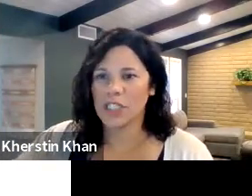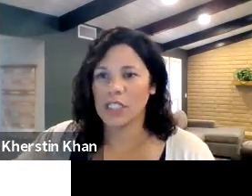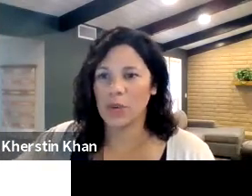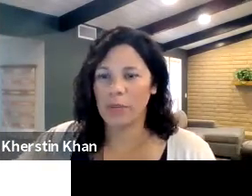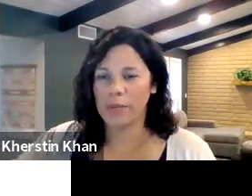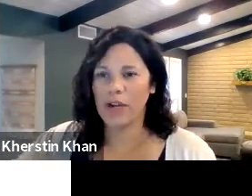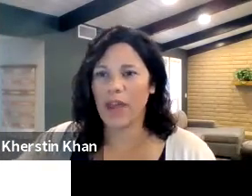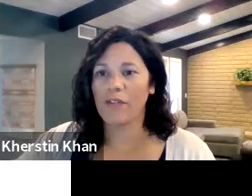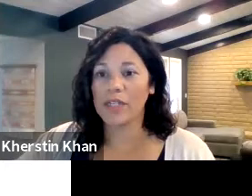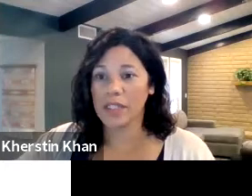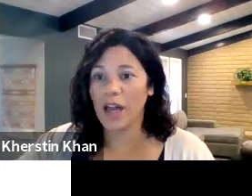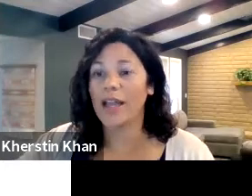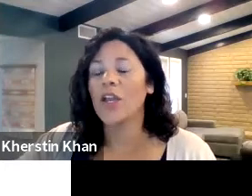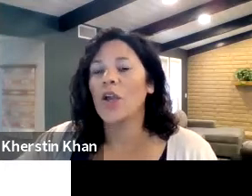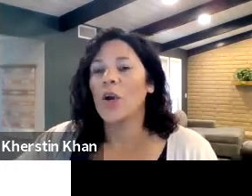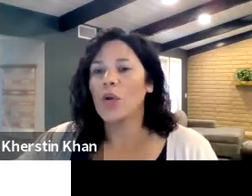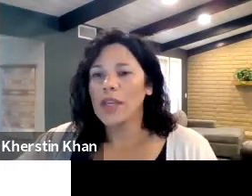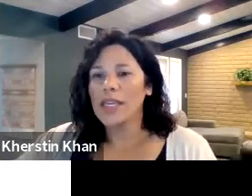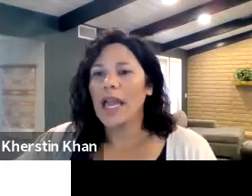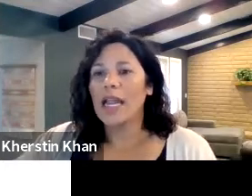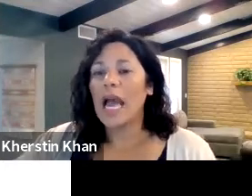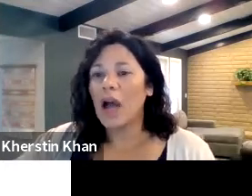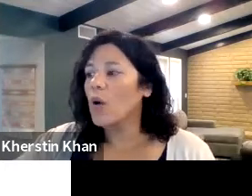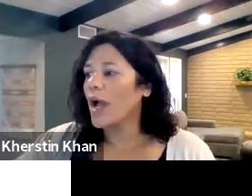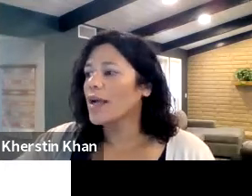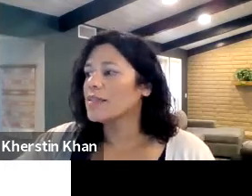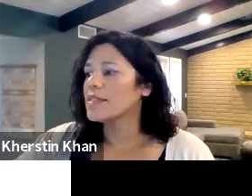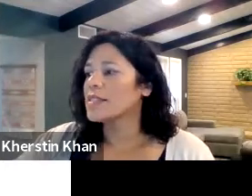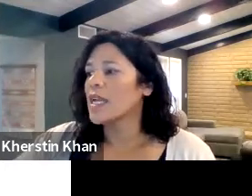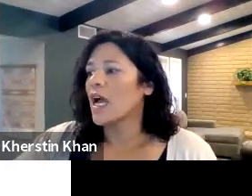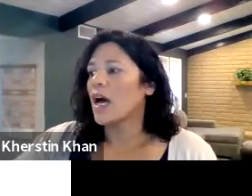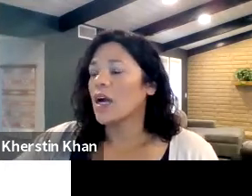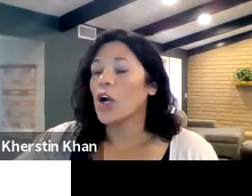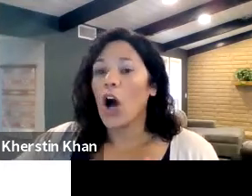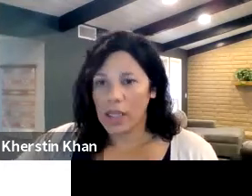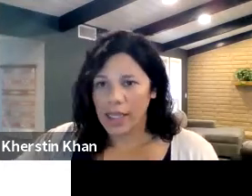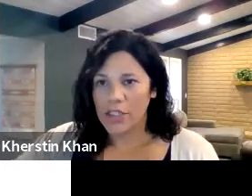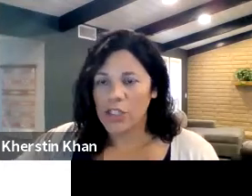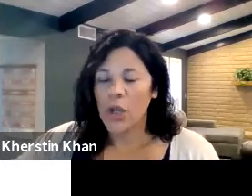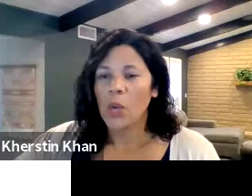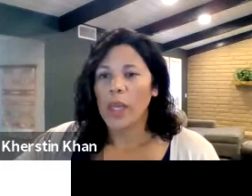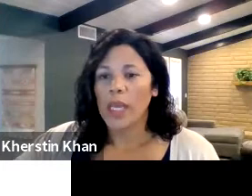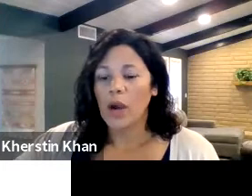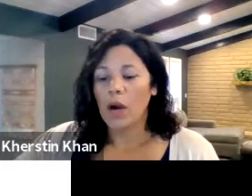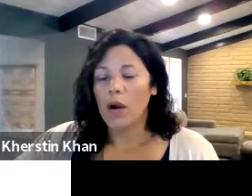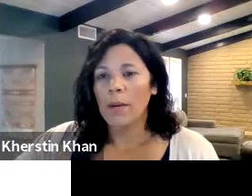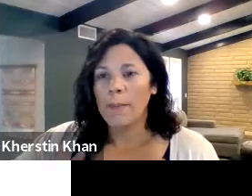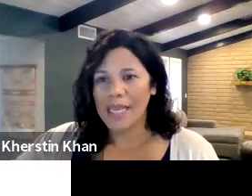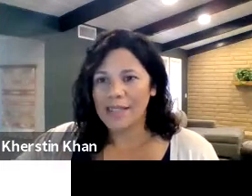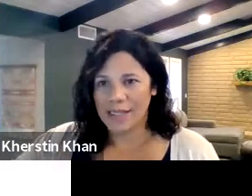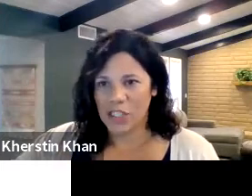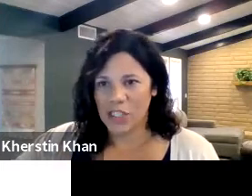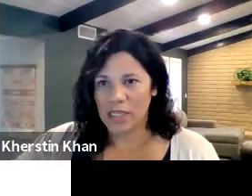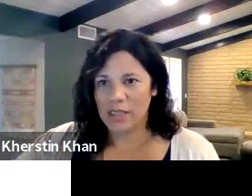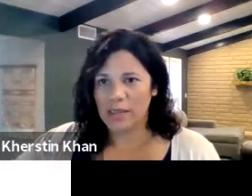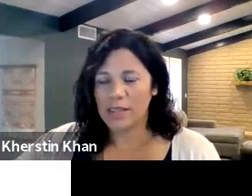data-informed decisions, you probably hear that phrase a lot. We're looking at how, as a college, we are